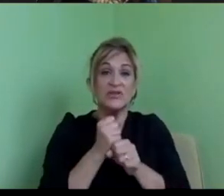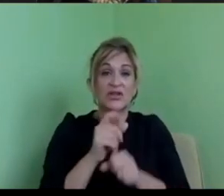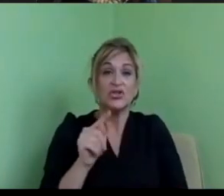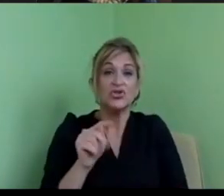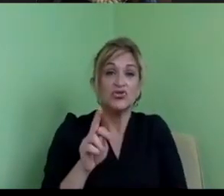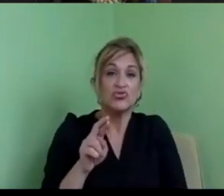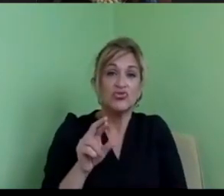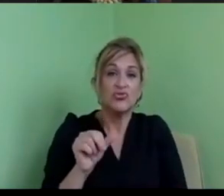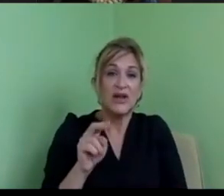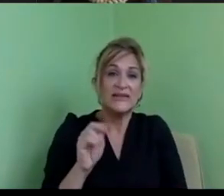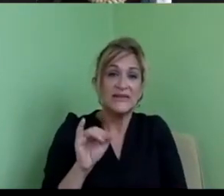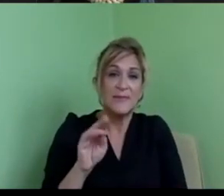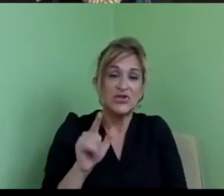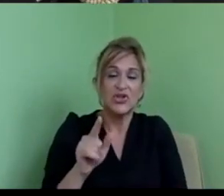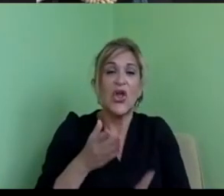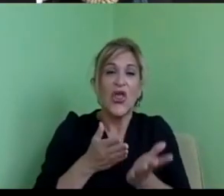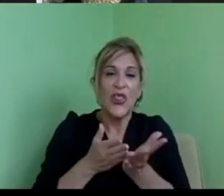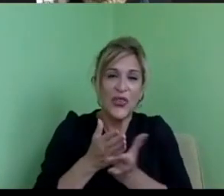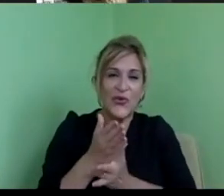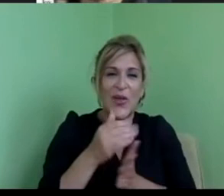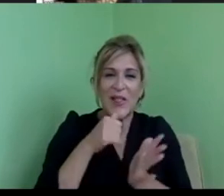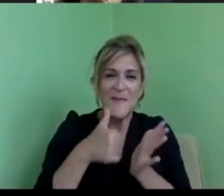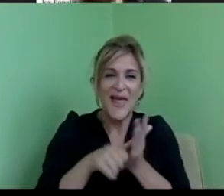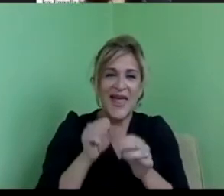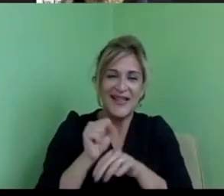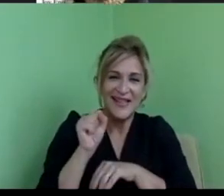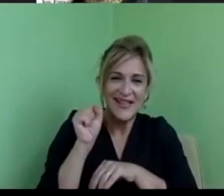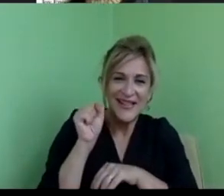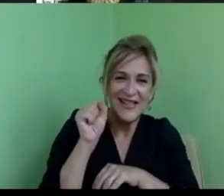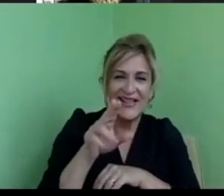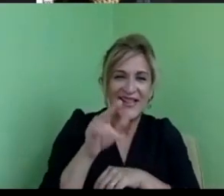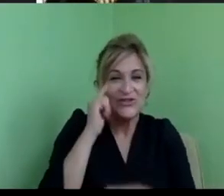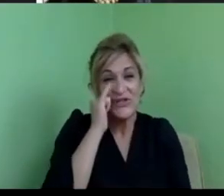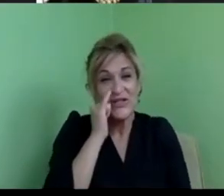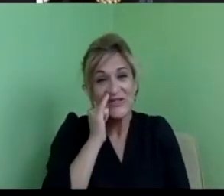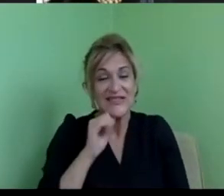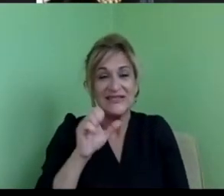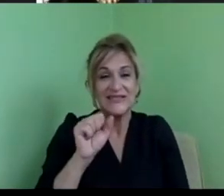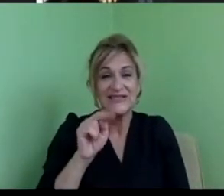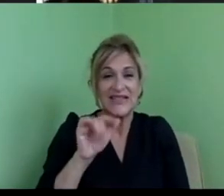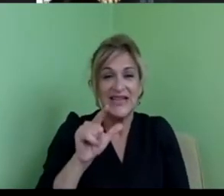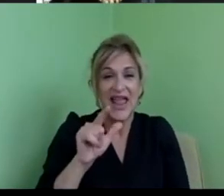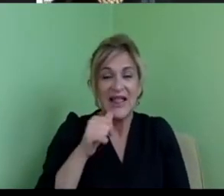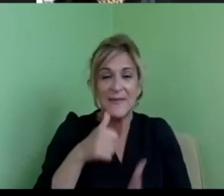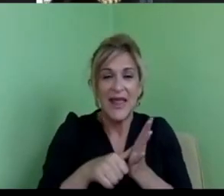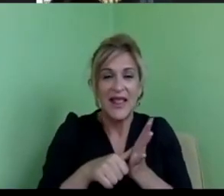through snail mail to please um send their email to or uh their snail